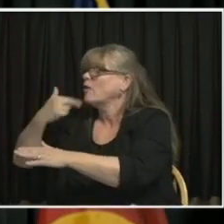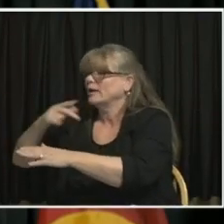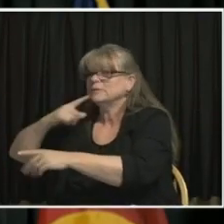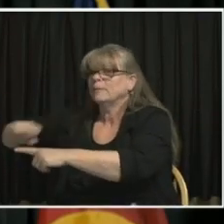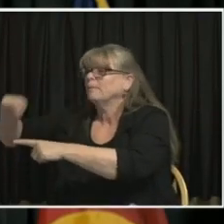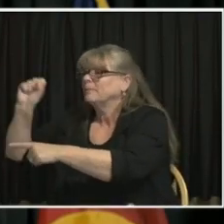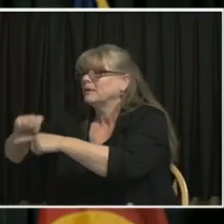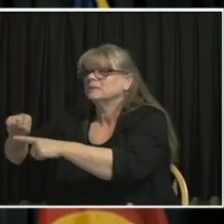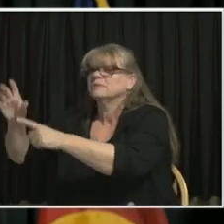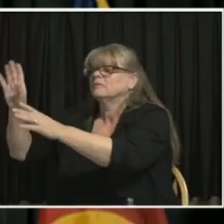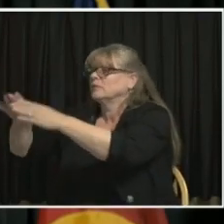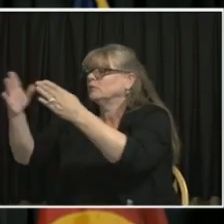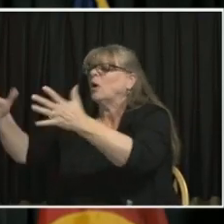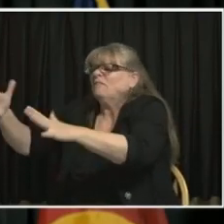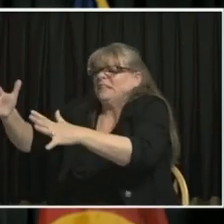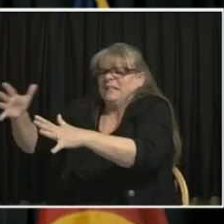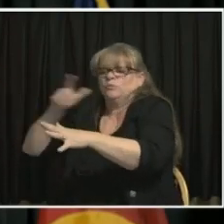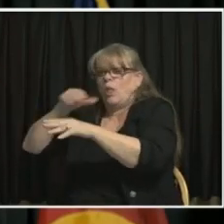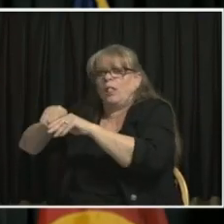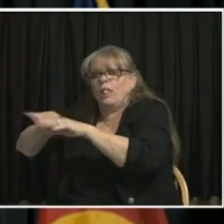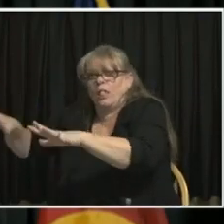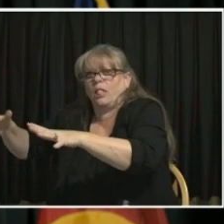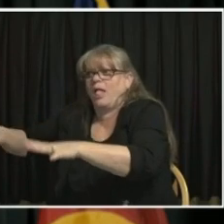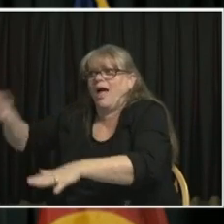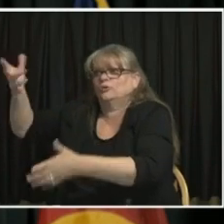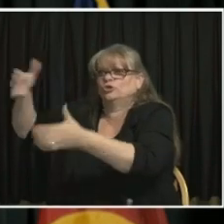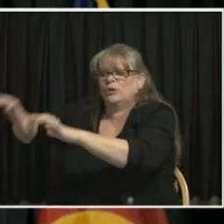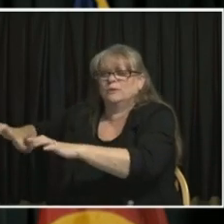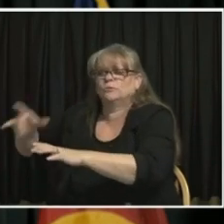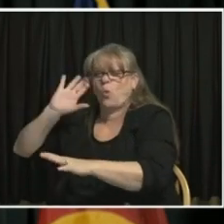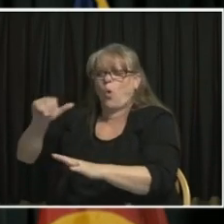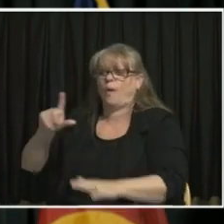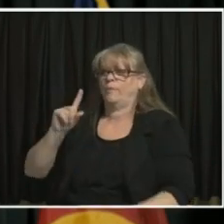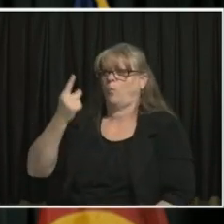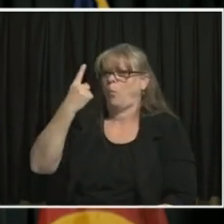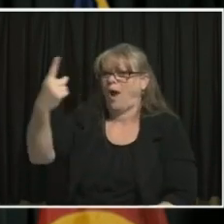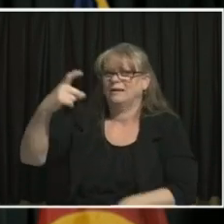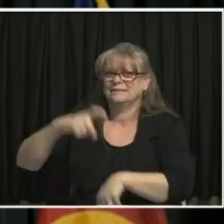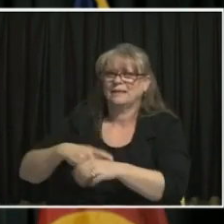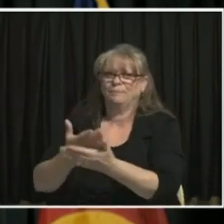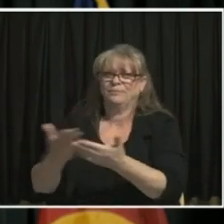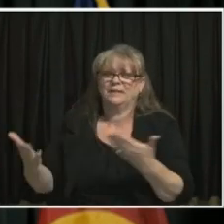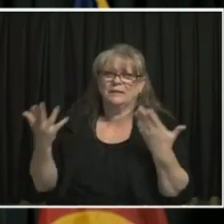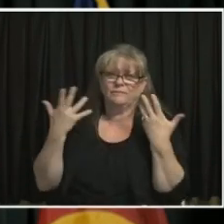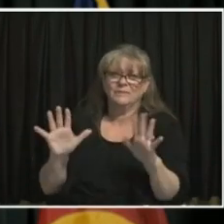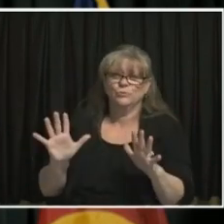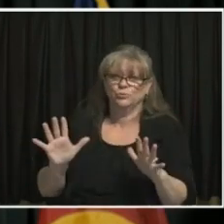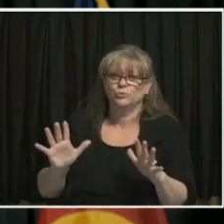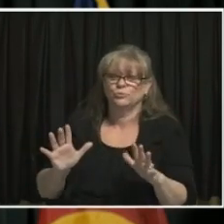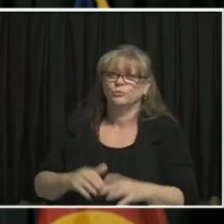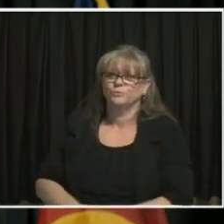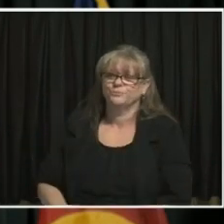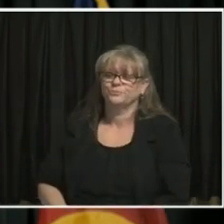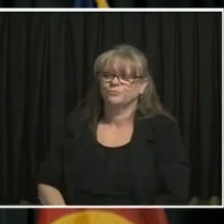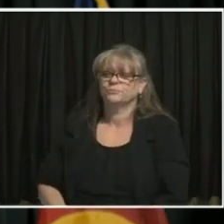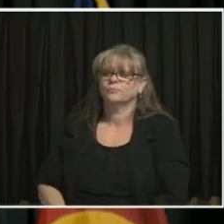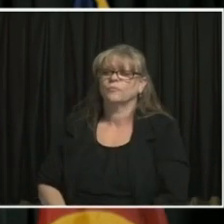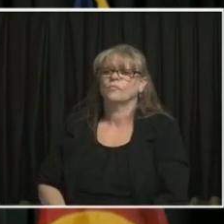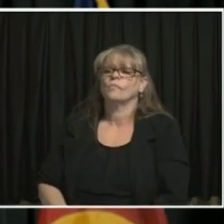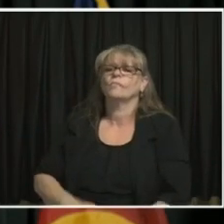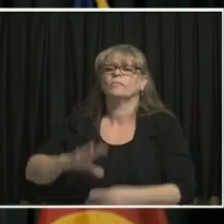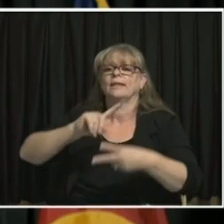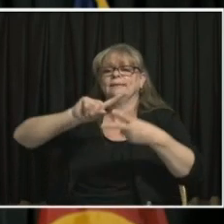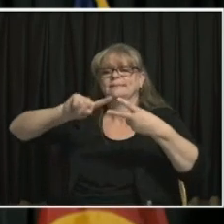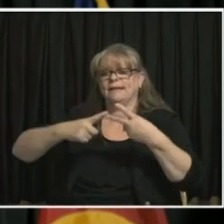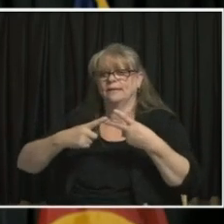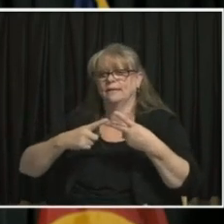statistical anomaly and that nobody had COVID-19 at that site. I will be, of course, wearing a